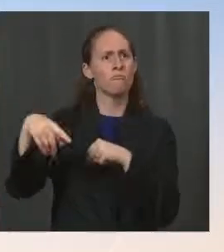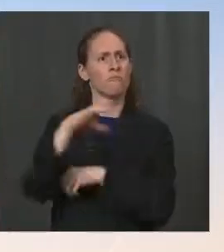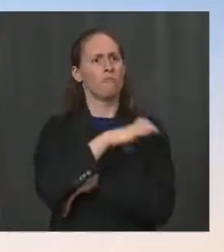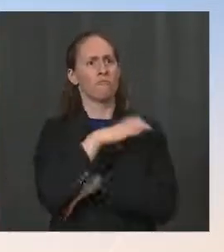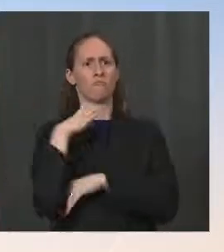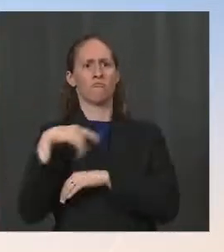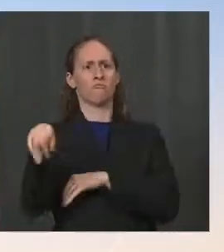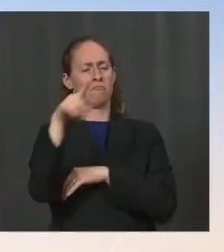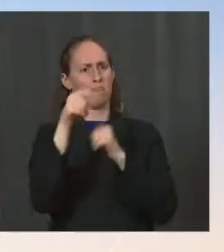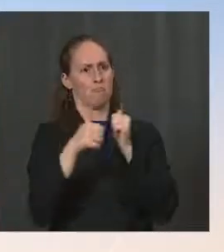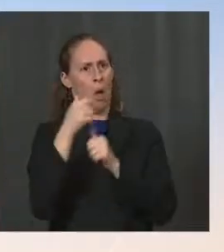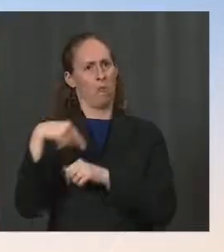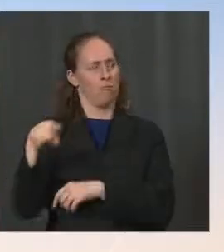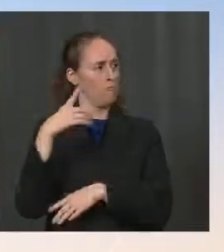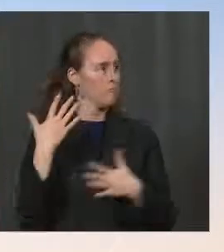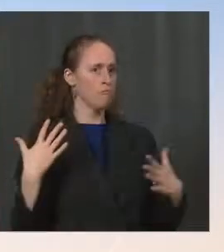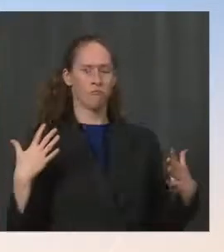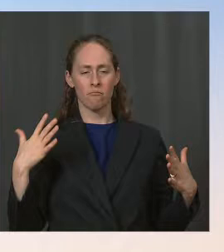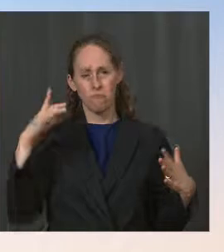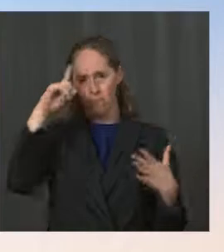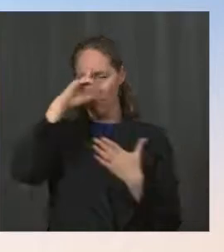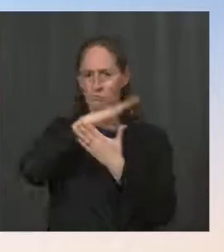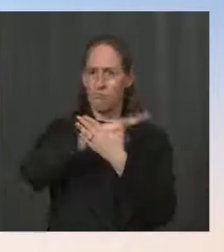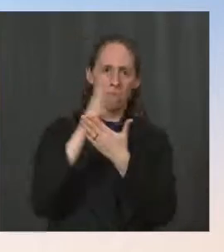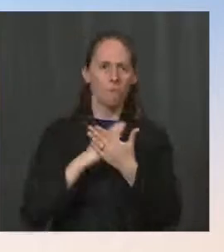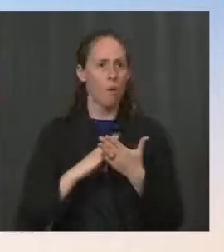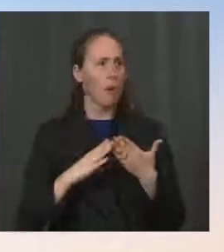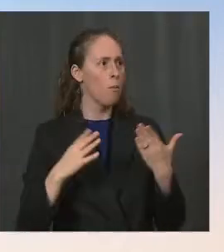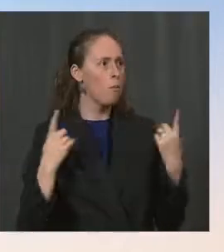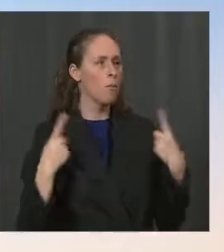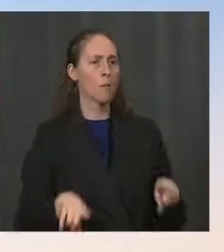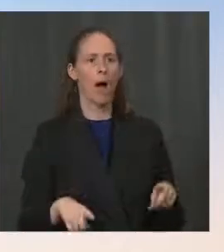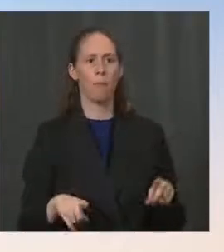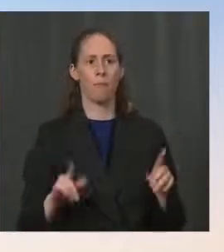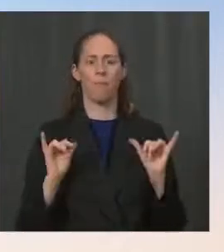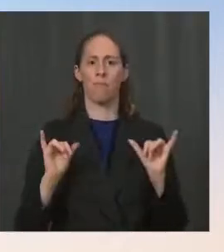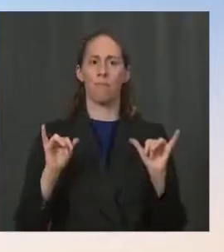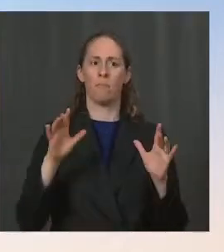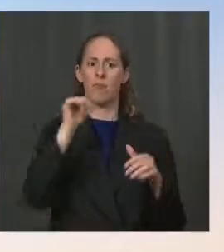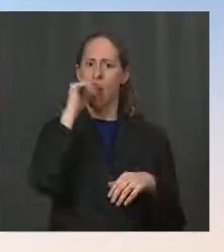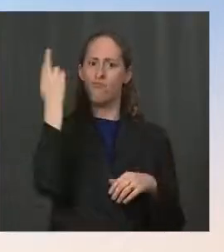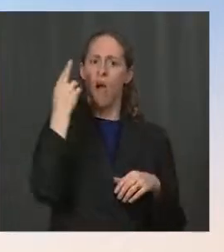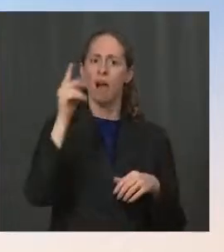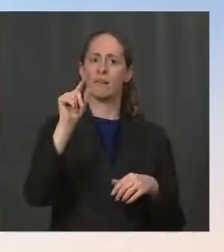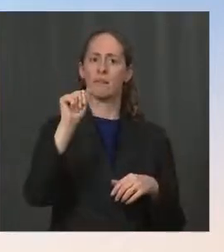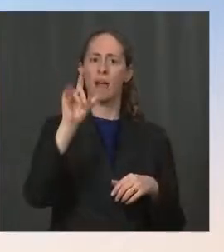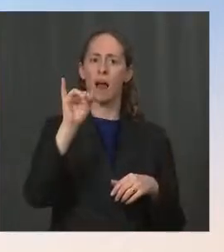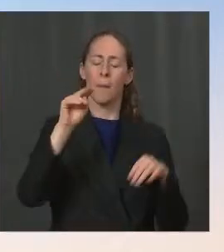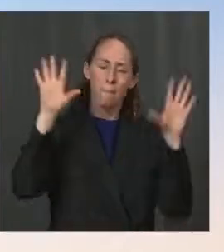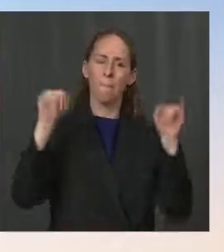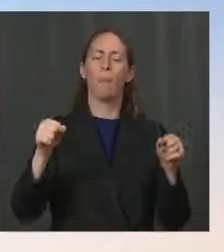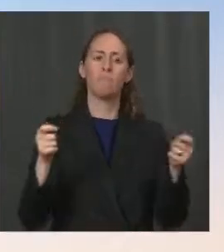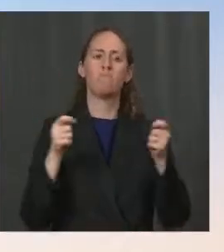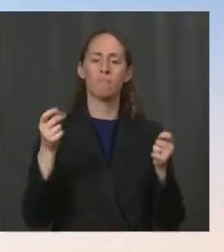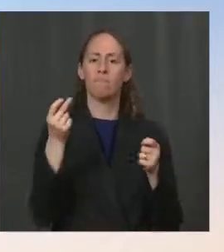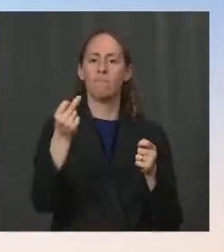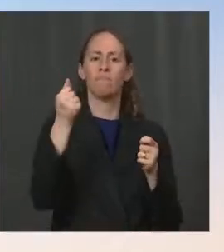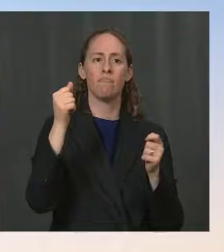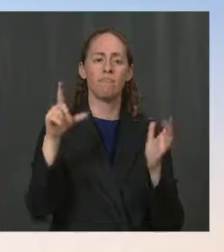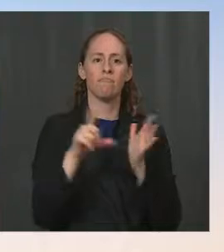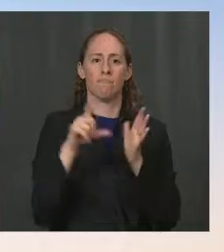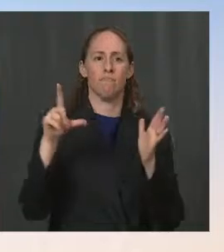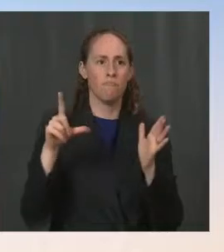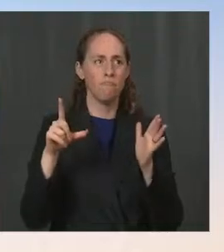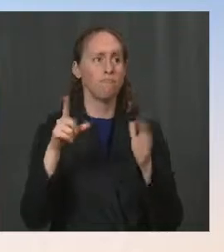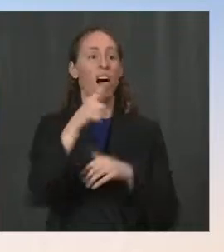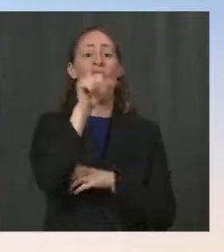anticipated that the Taliban would be able to take over the country as quickly as they did, or that the Afghan National Security Forces would fold as quickly as they